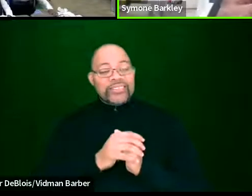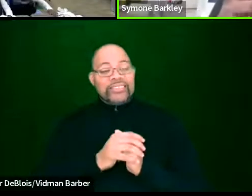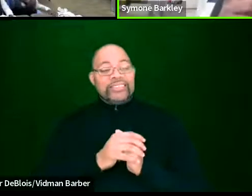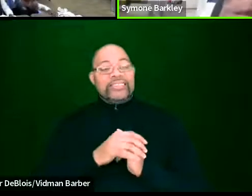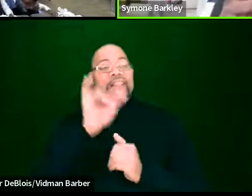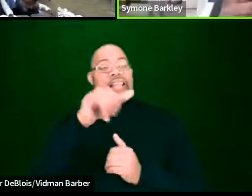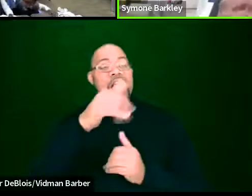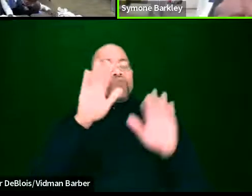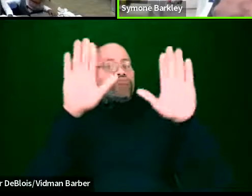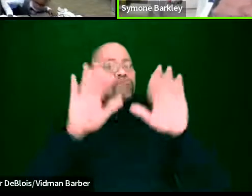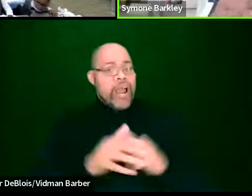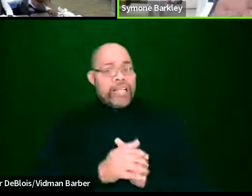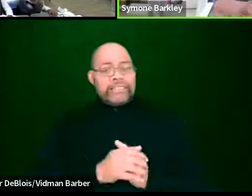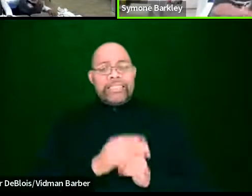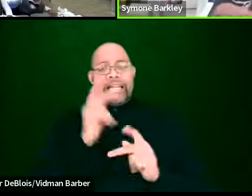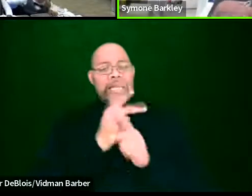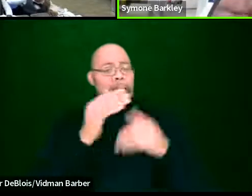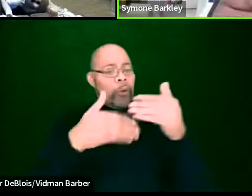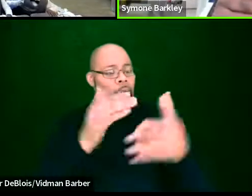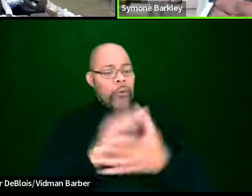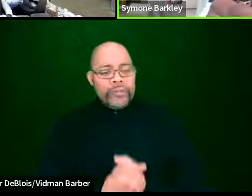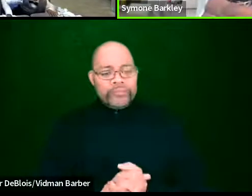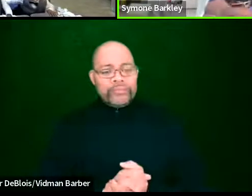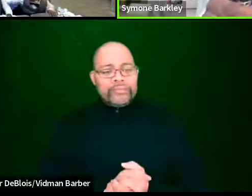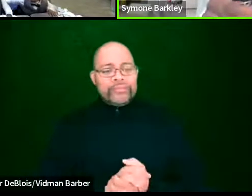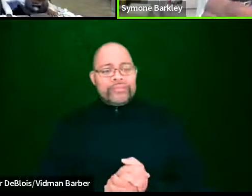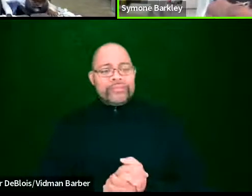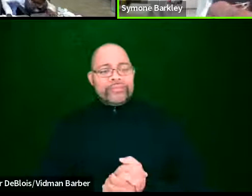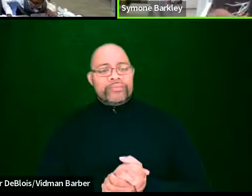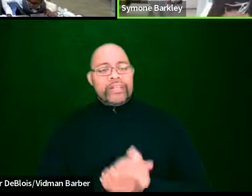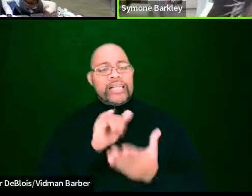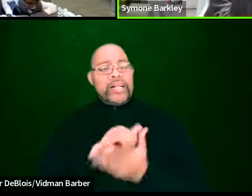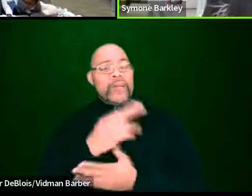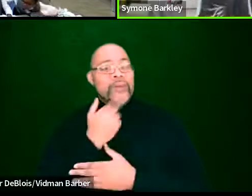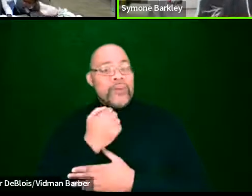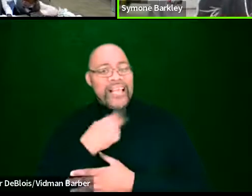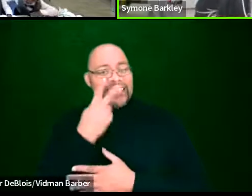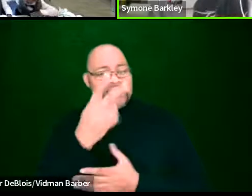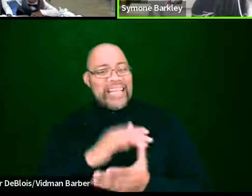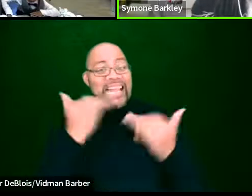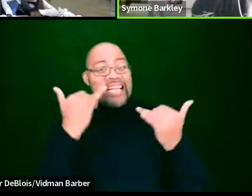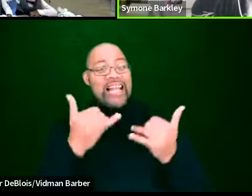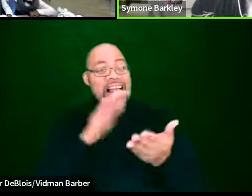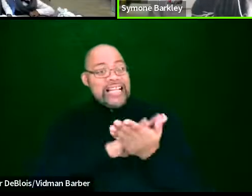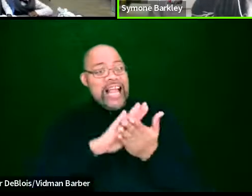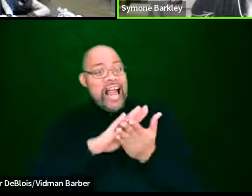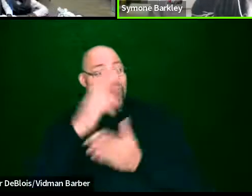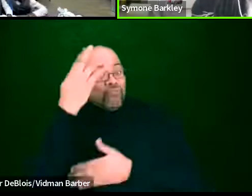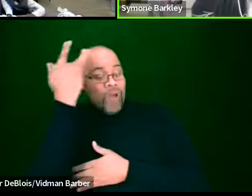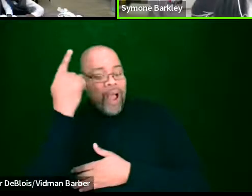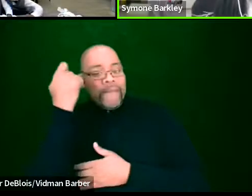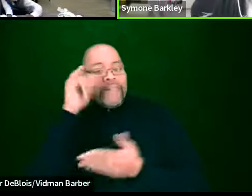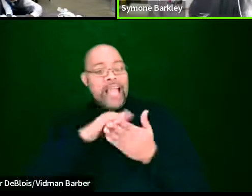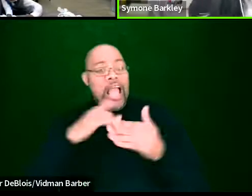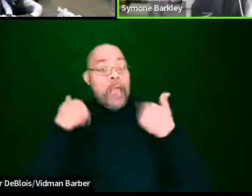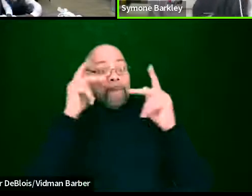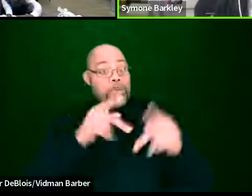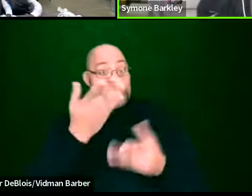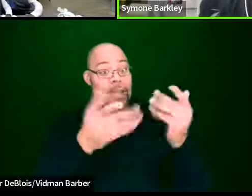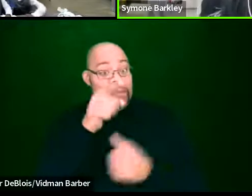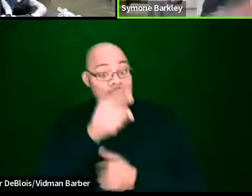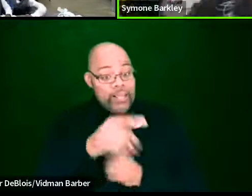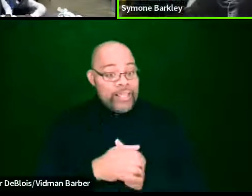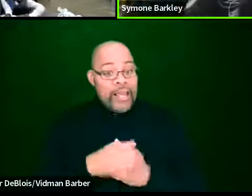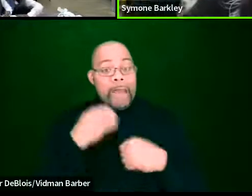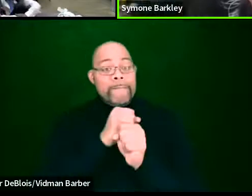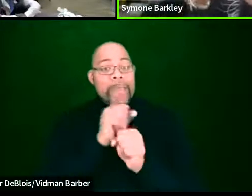that looks great. Yes, keep it going. Yes, that's cute. I see it. And that's nice because that young person might have